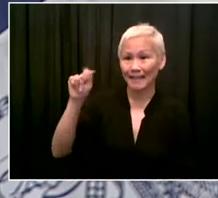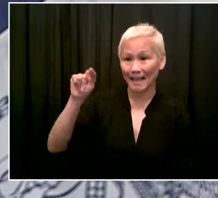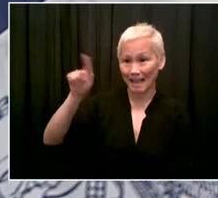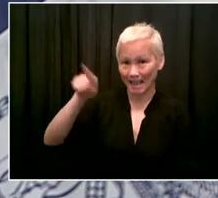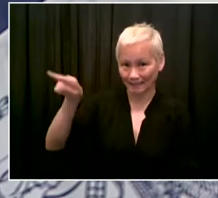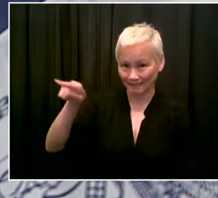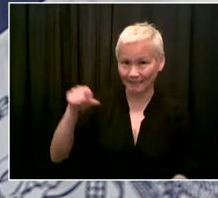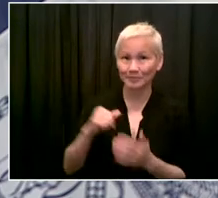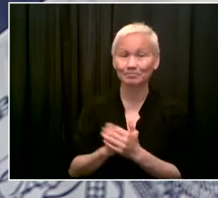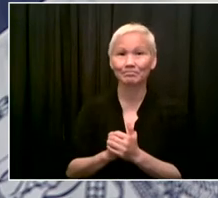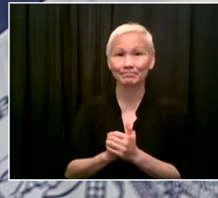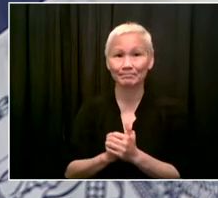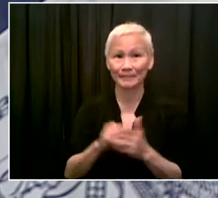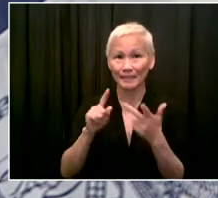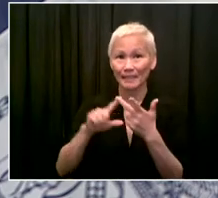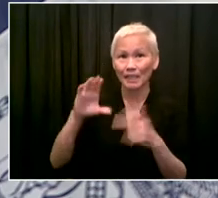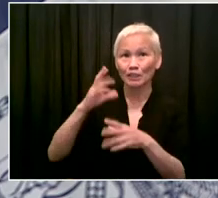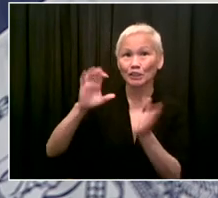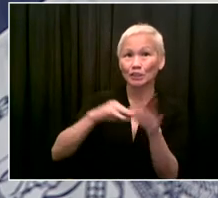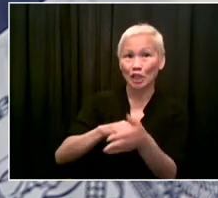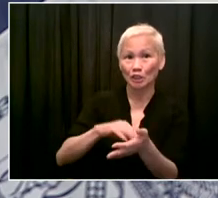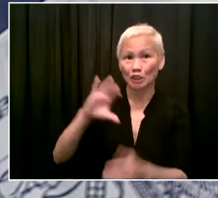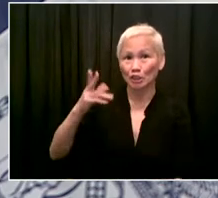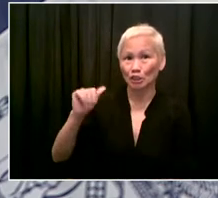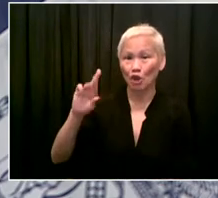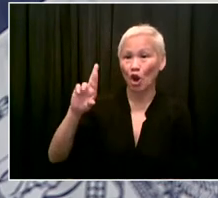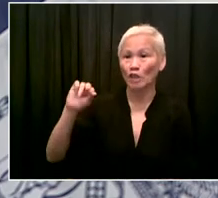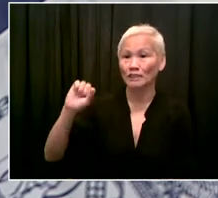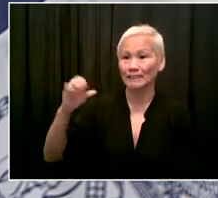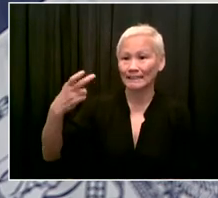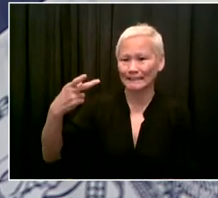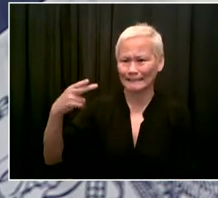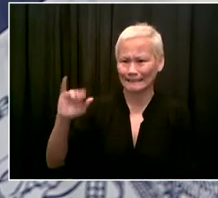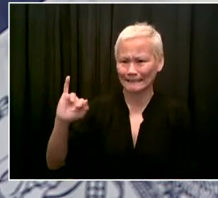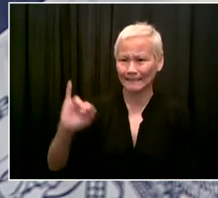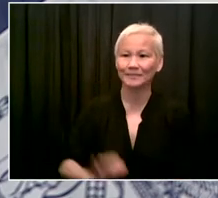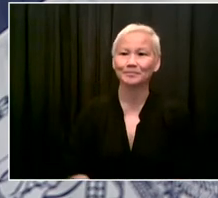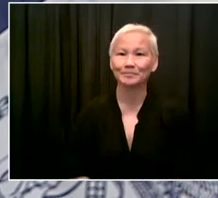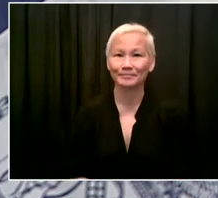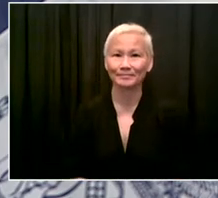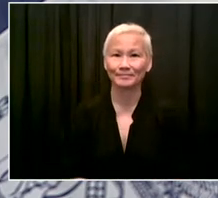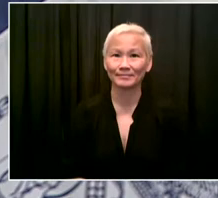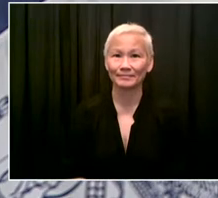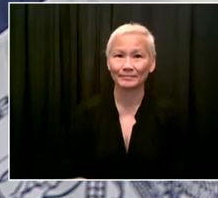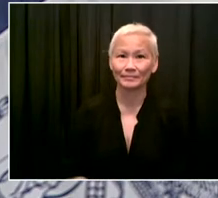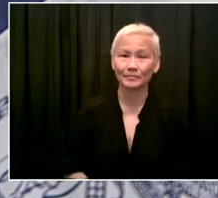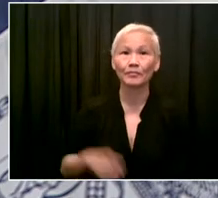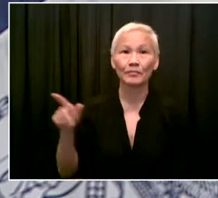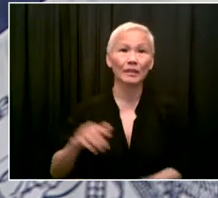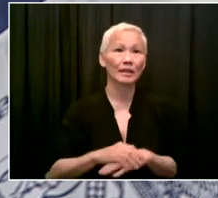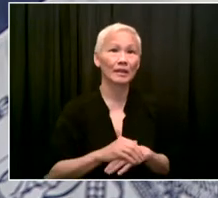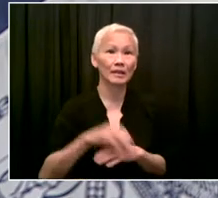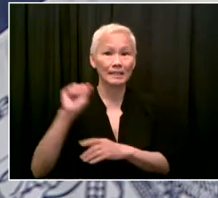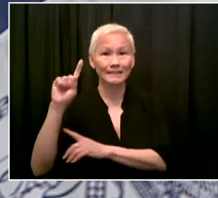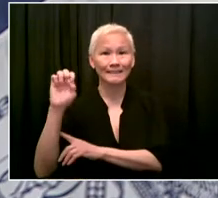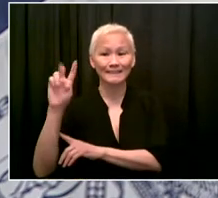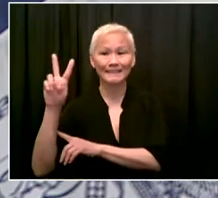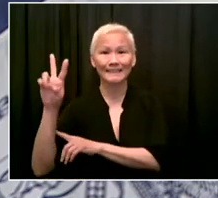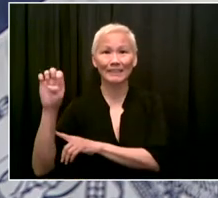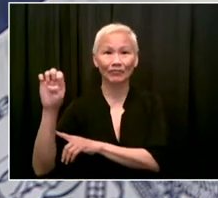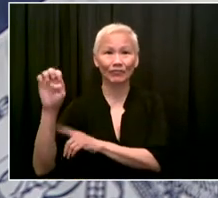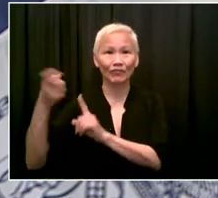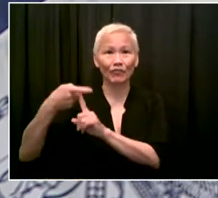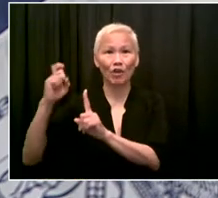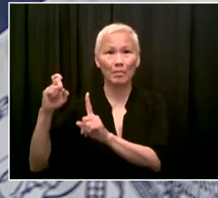880. Hey, good morning, Mr. Mayor. How have you been? I'm doing well, Steve. How are you? I'm good. Got to catch up on some